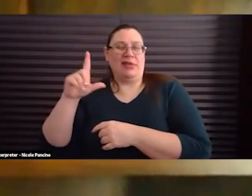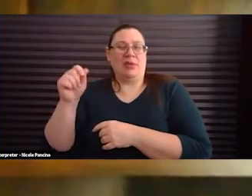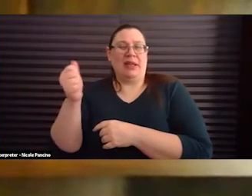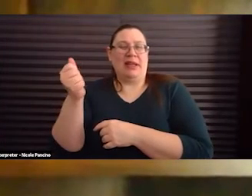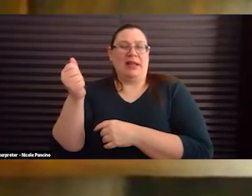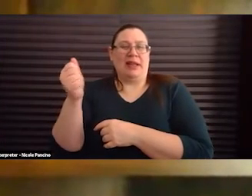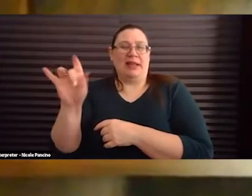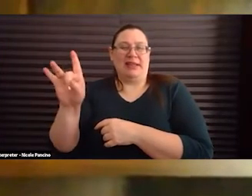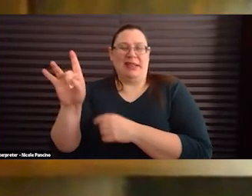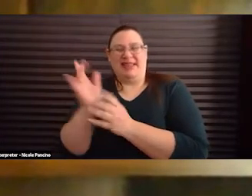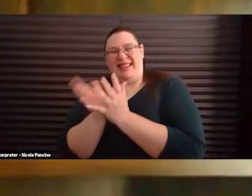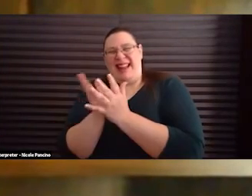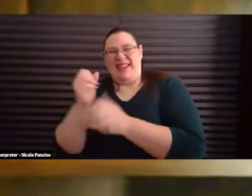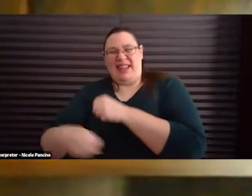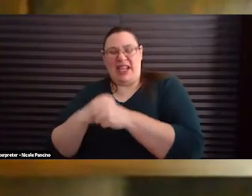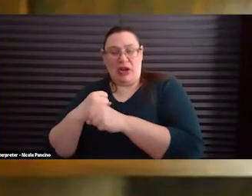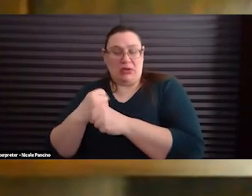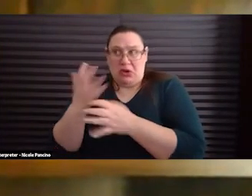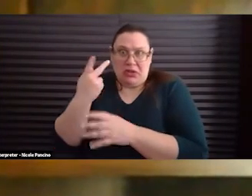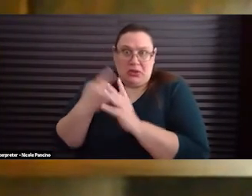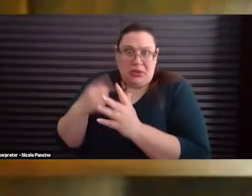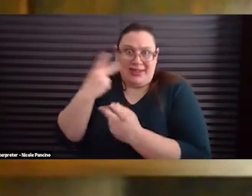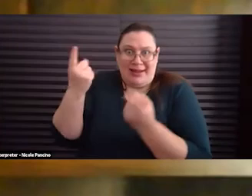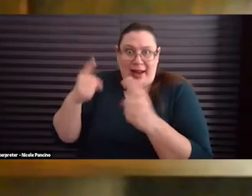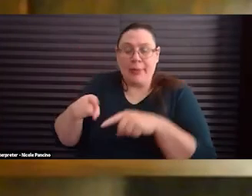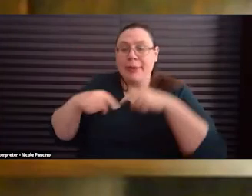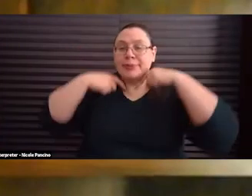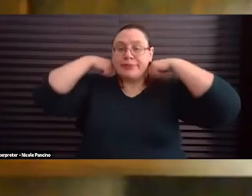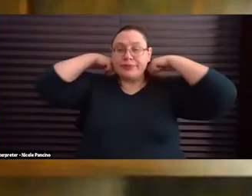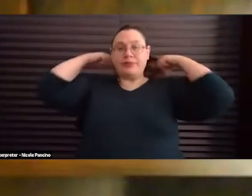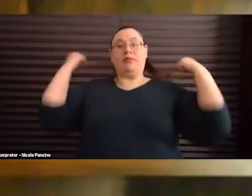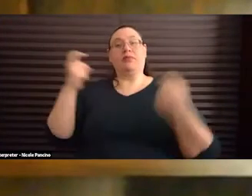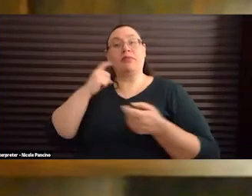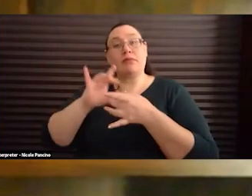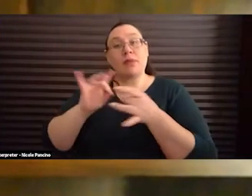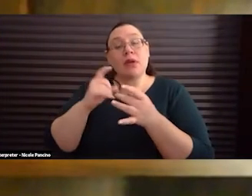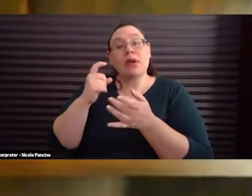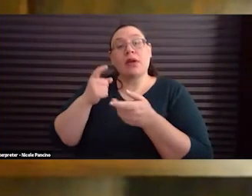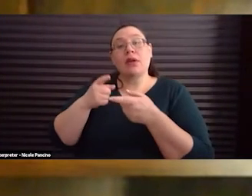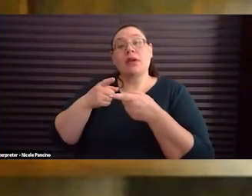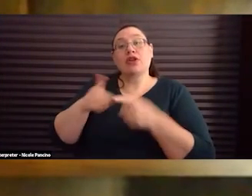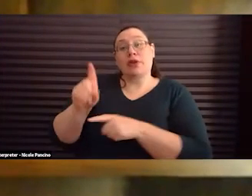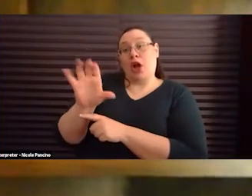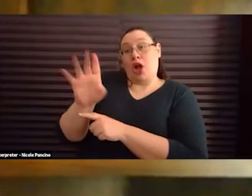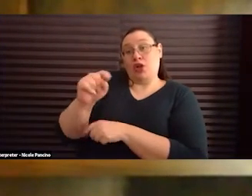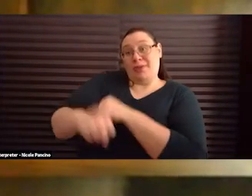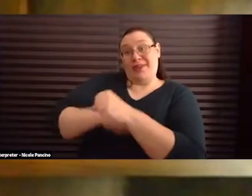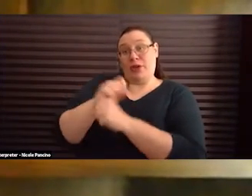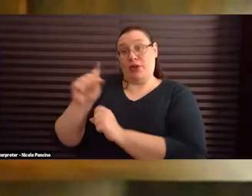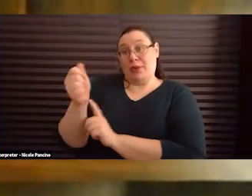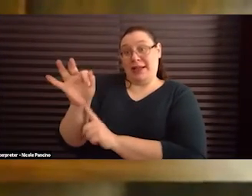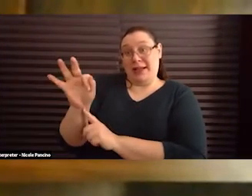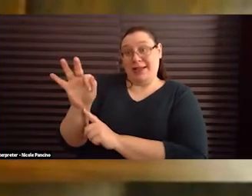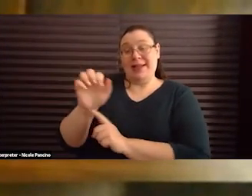already moving ahead. And he noted in October of 2019 that the